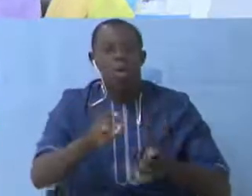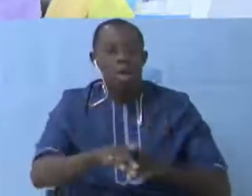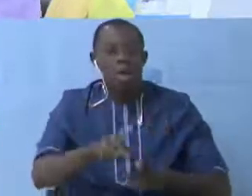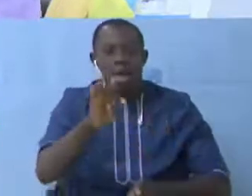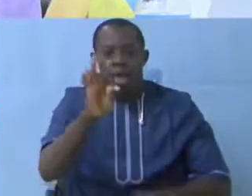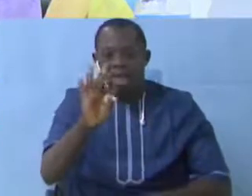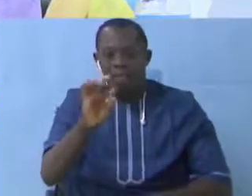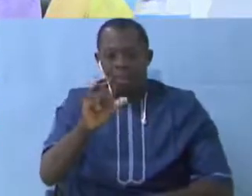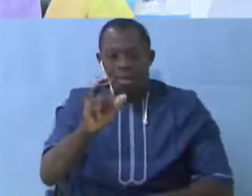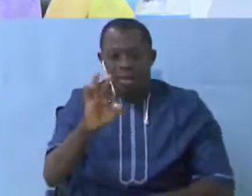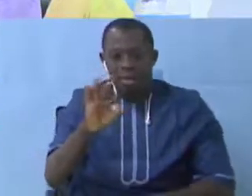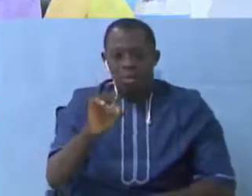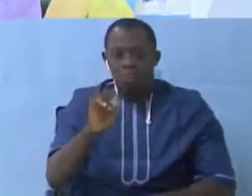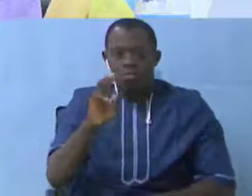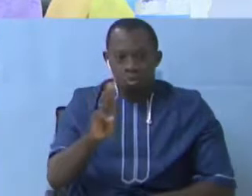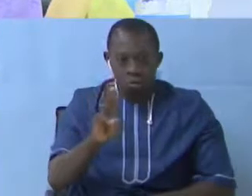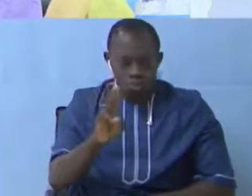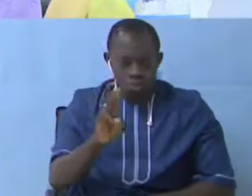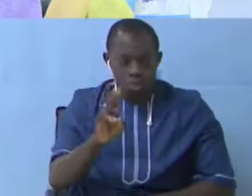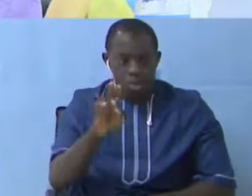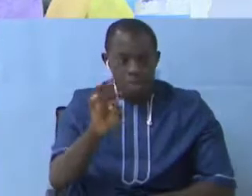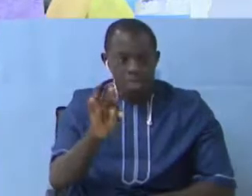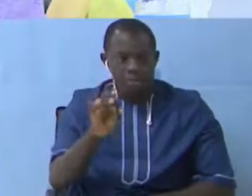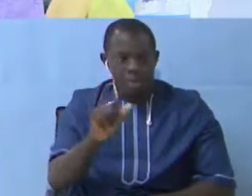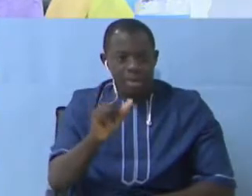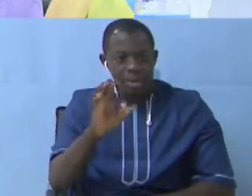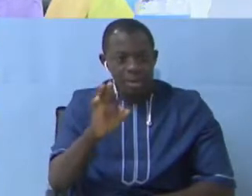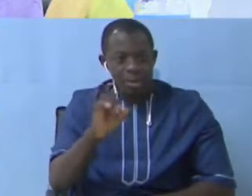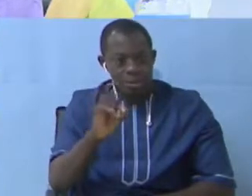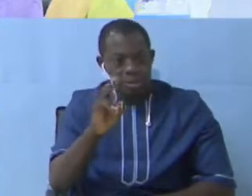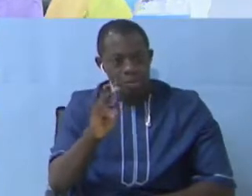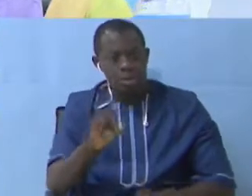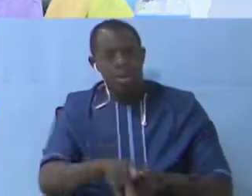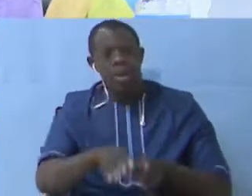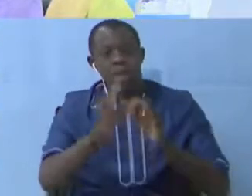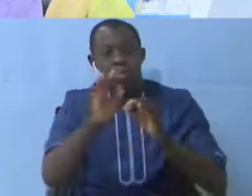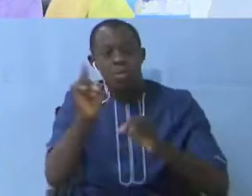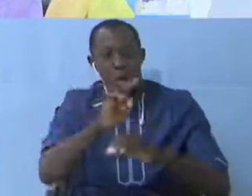a synopsis of the extraordinary work that she has done. pour won la